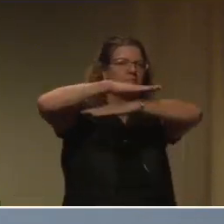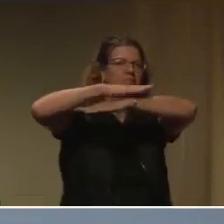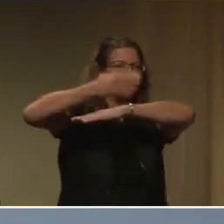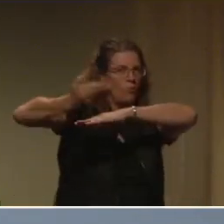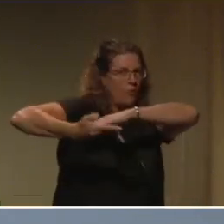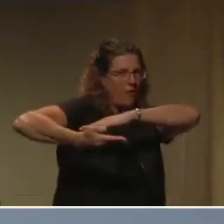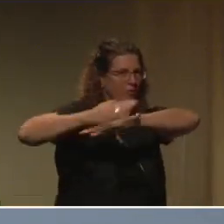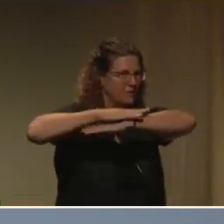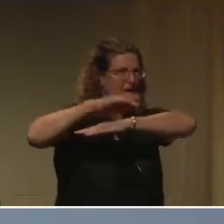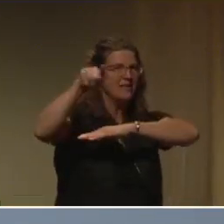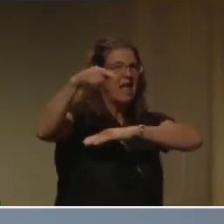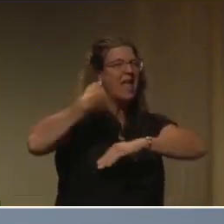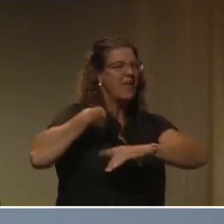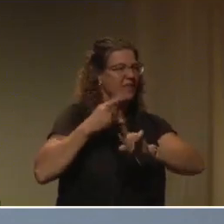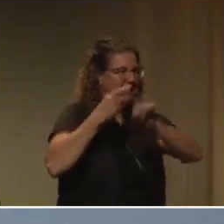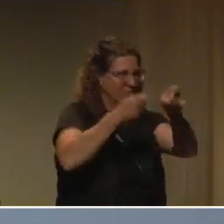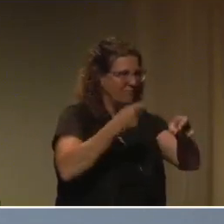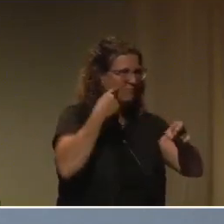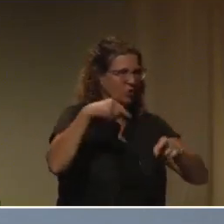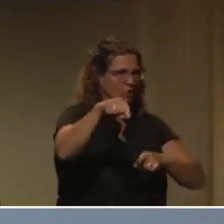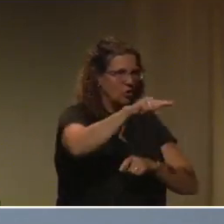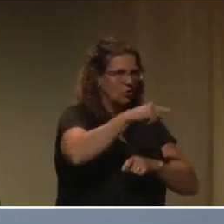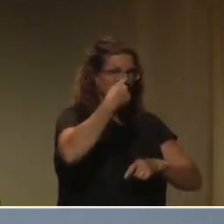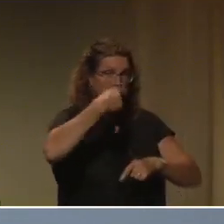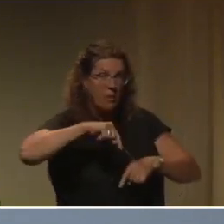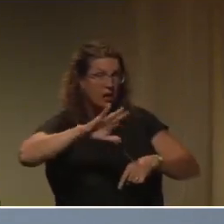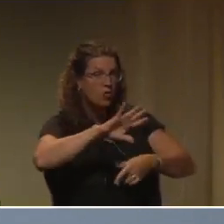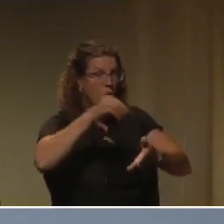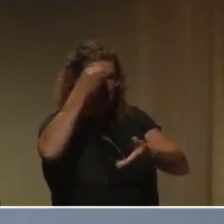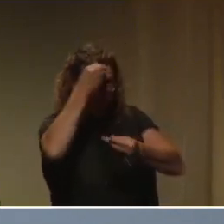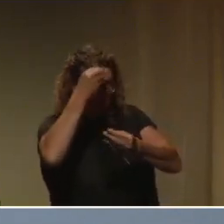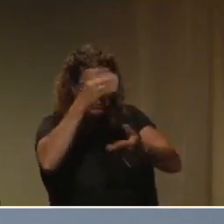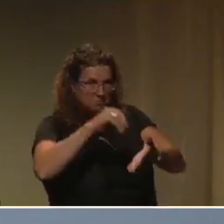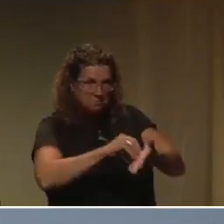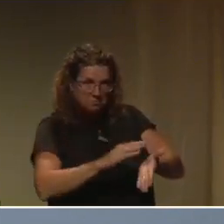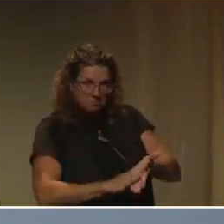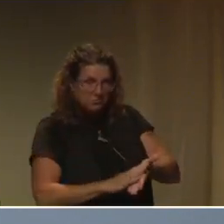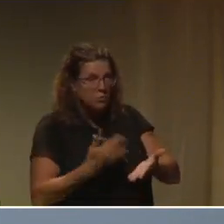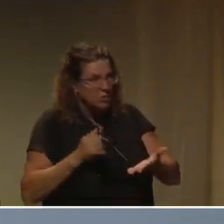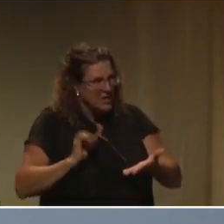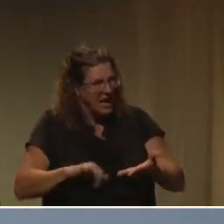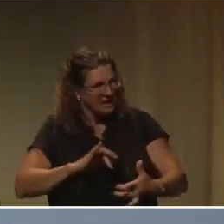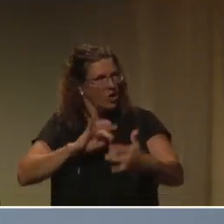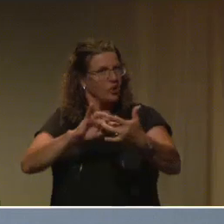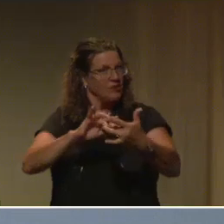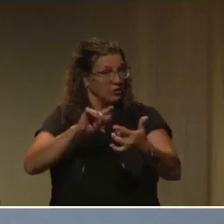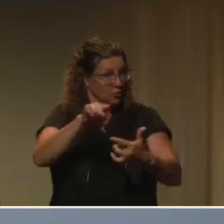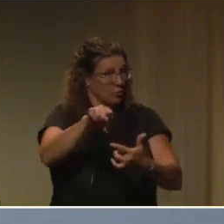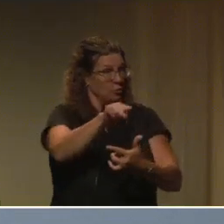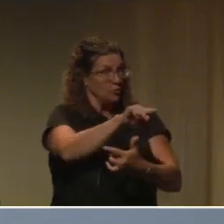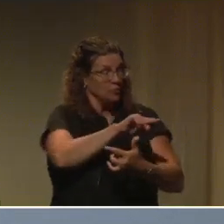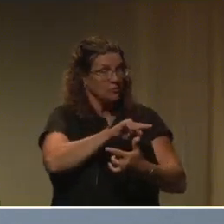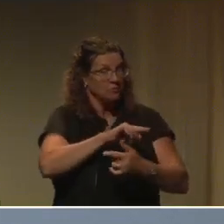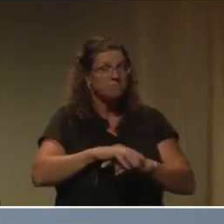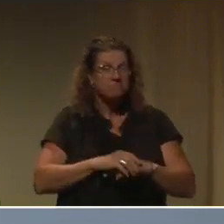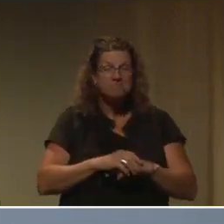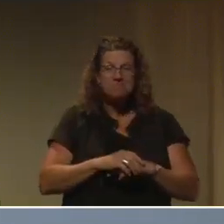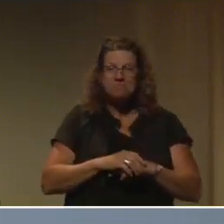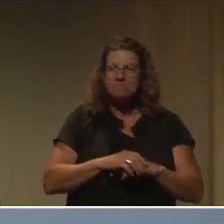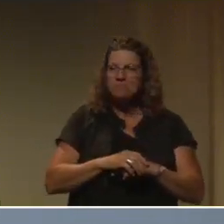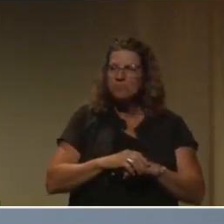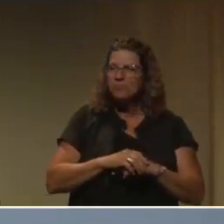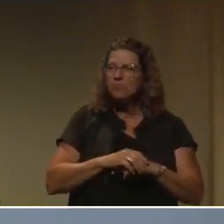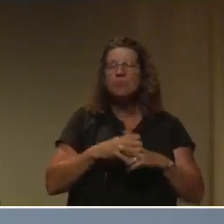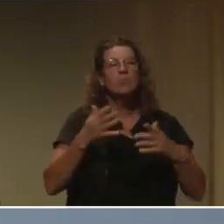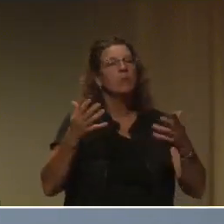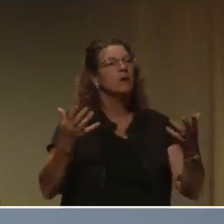by there. You could even leave your information. We can, so we could stay in touch. But also, if